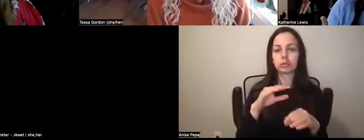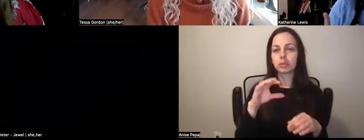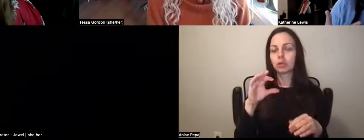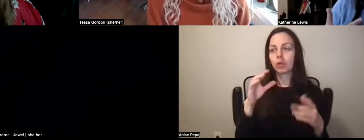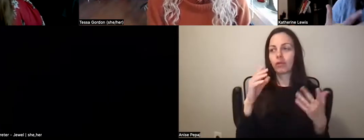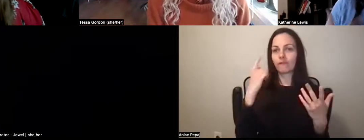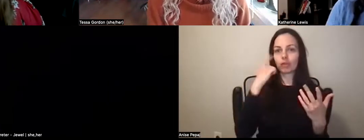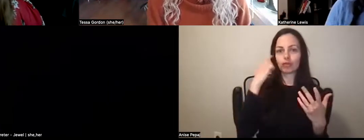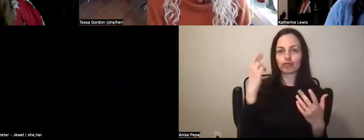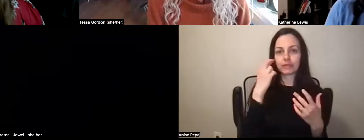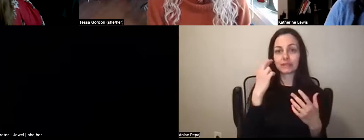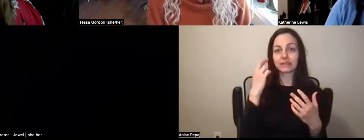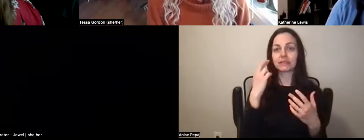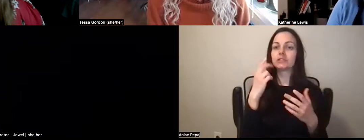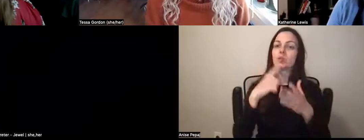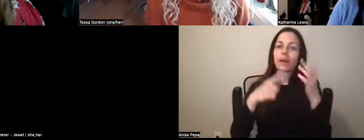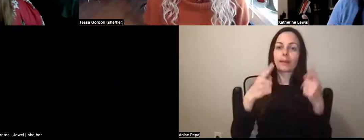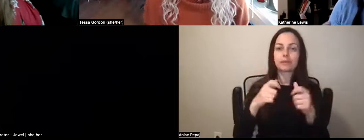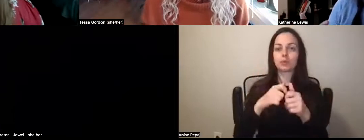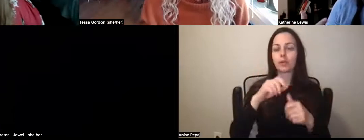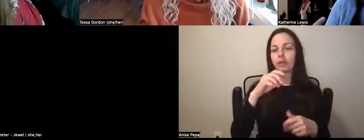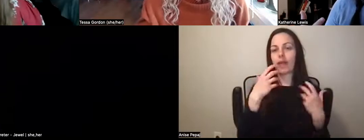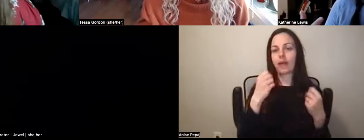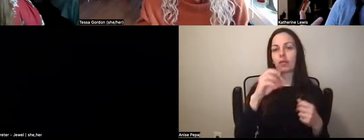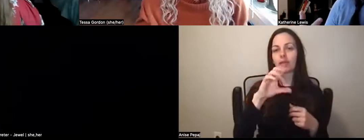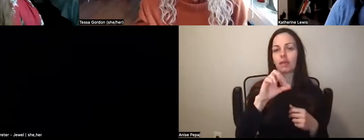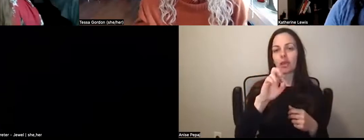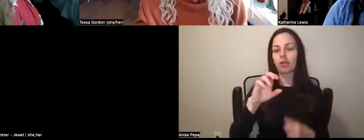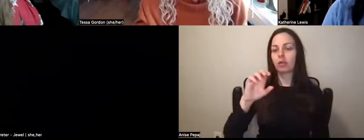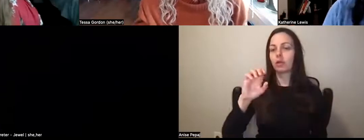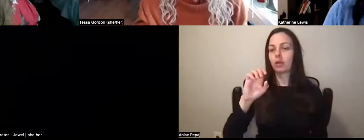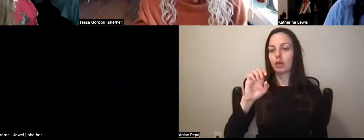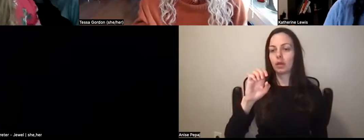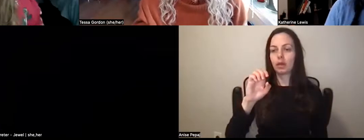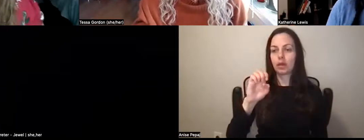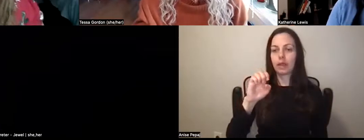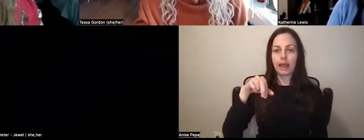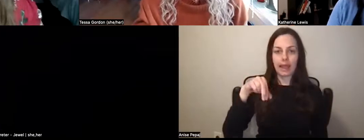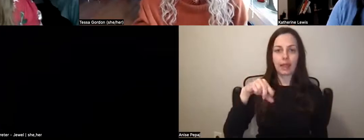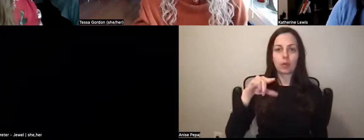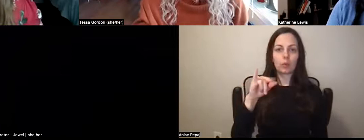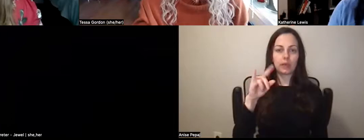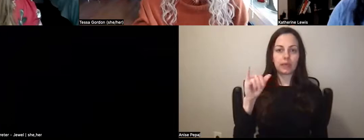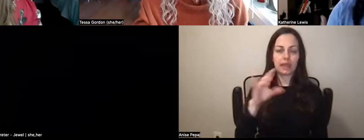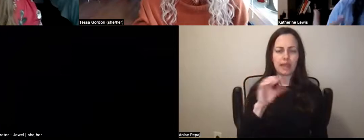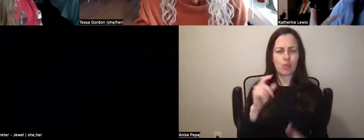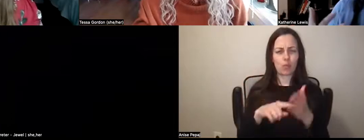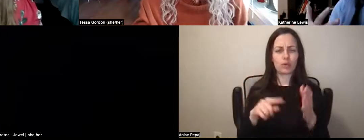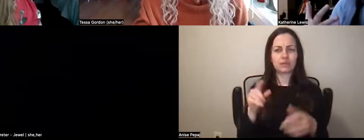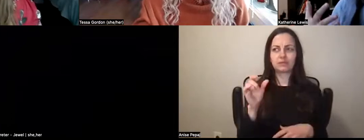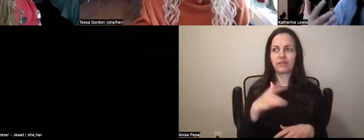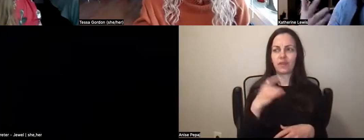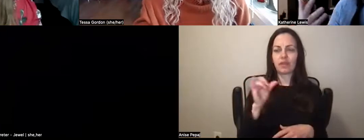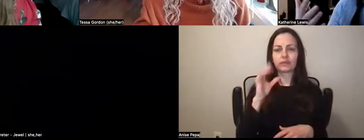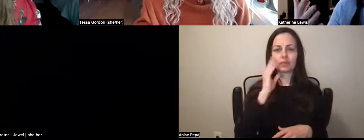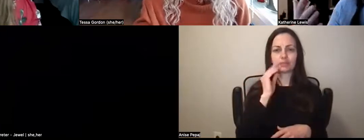about healthcare inequity and what it's like to experience these kinds of biases and